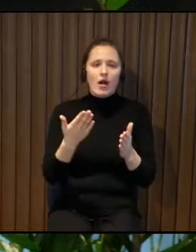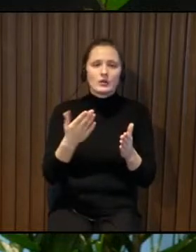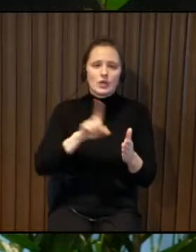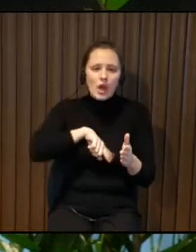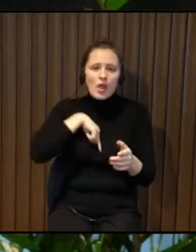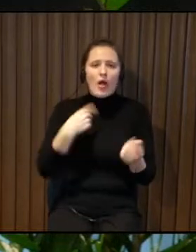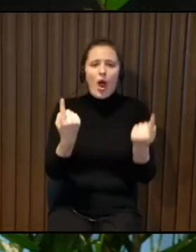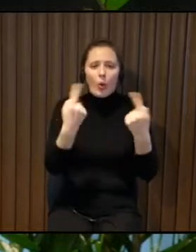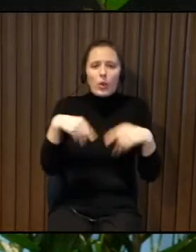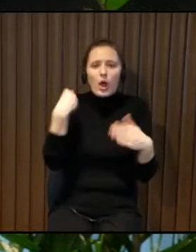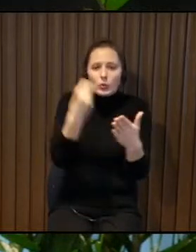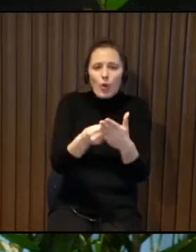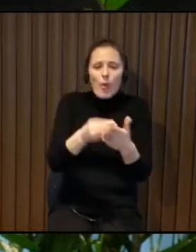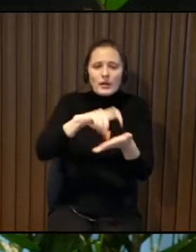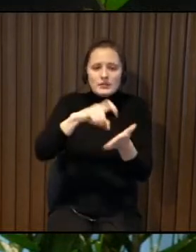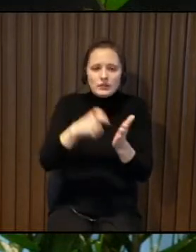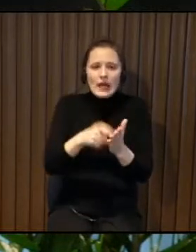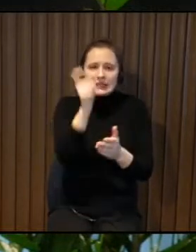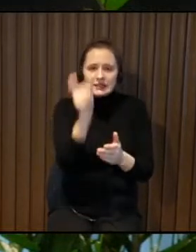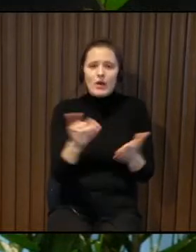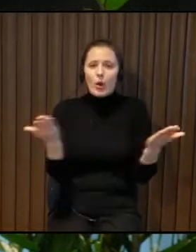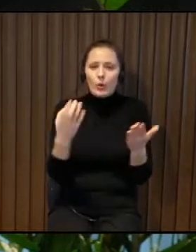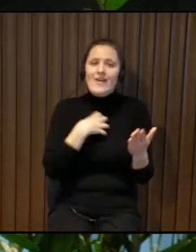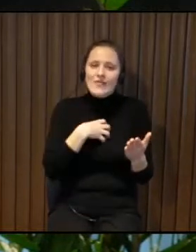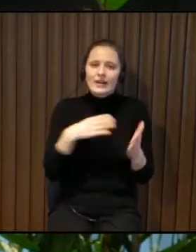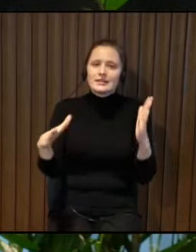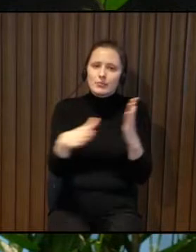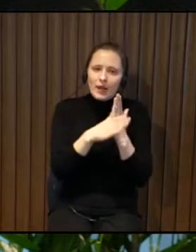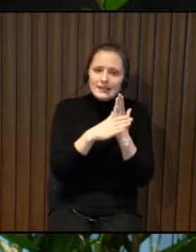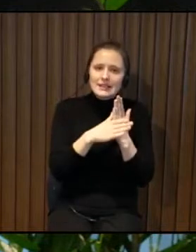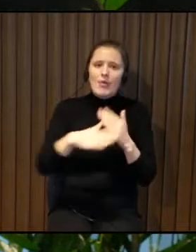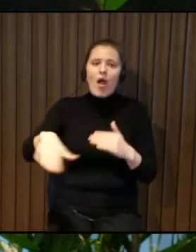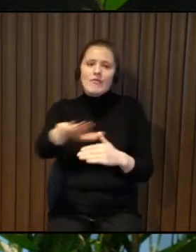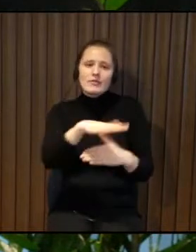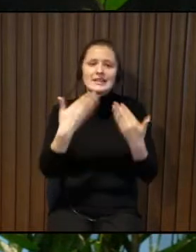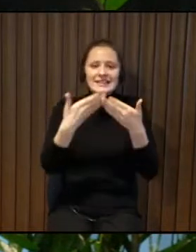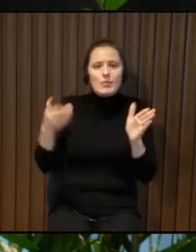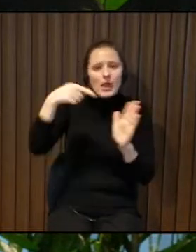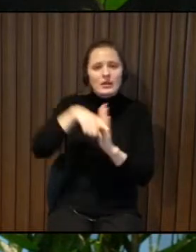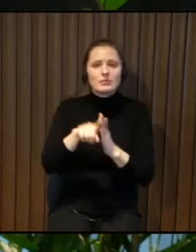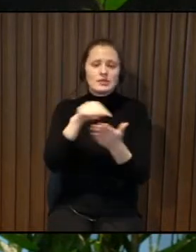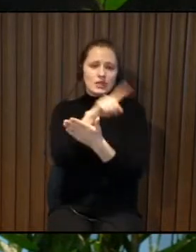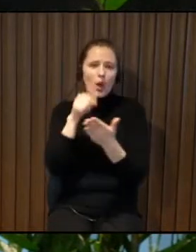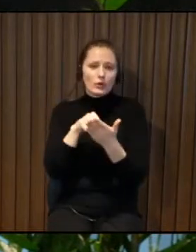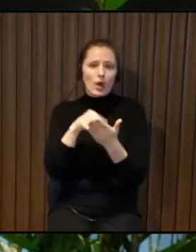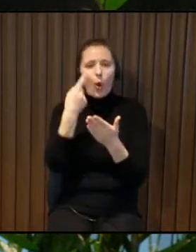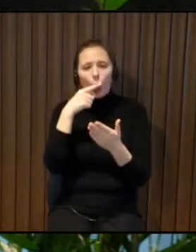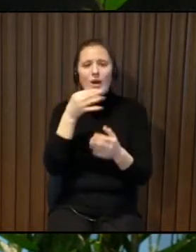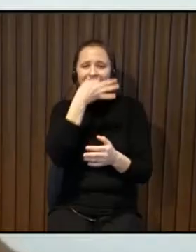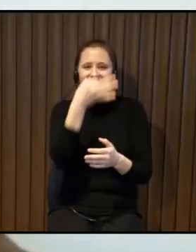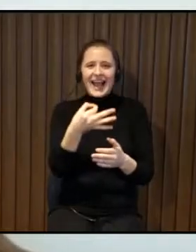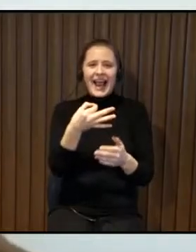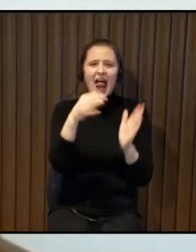they have somebody who starts living in an apartment or flat, and they need to assistance in